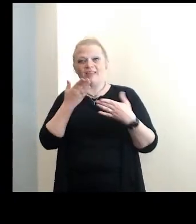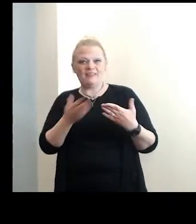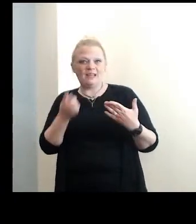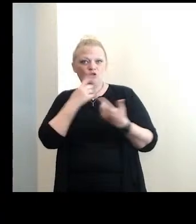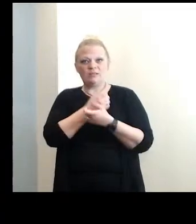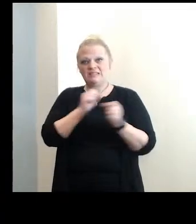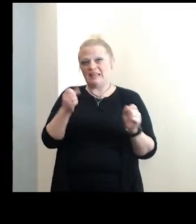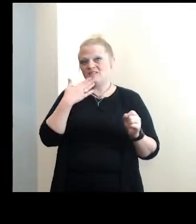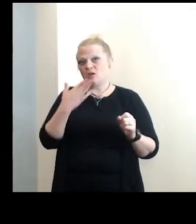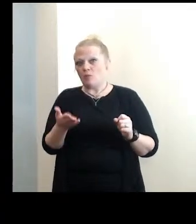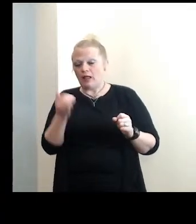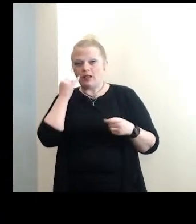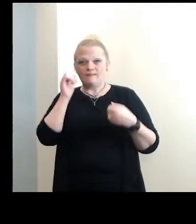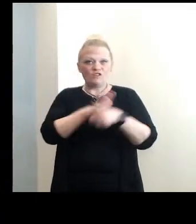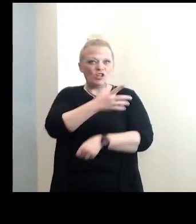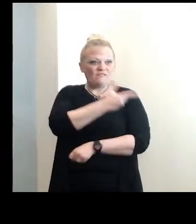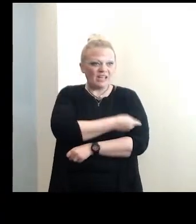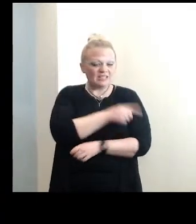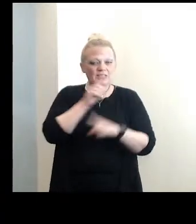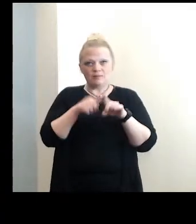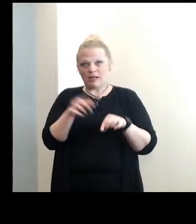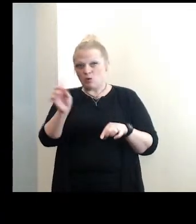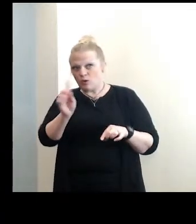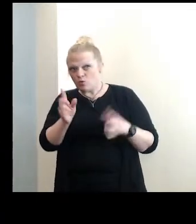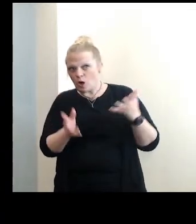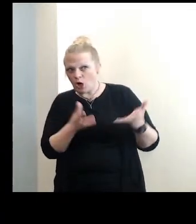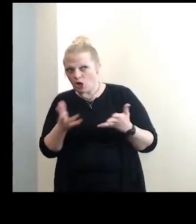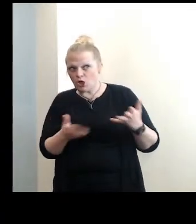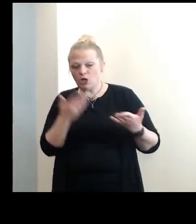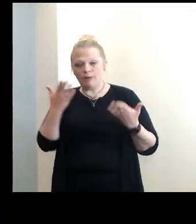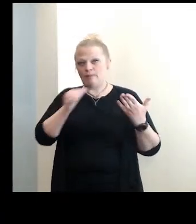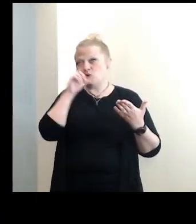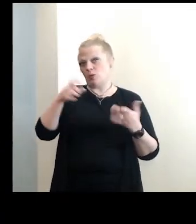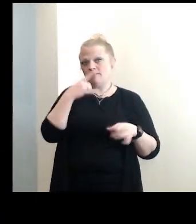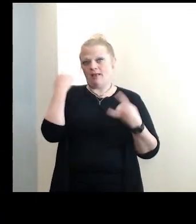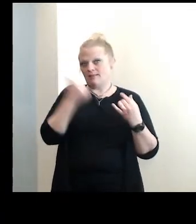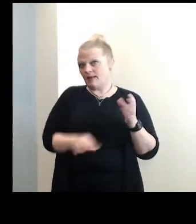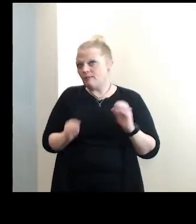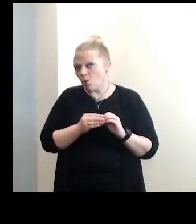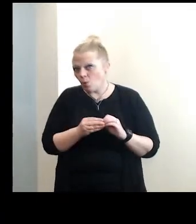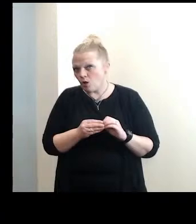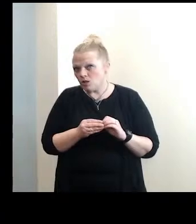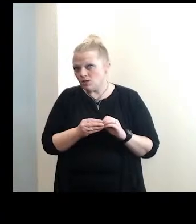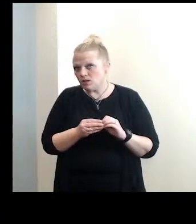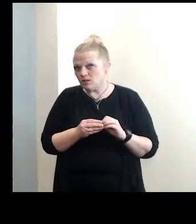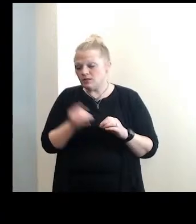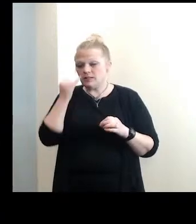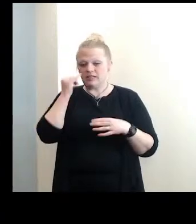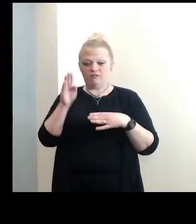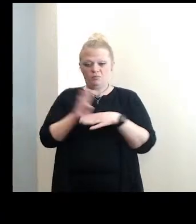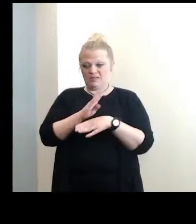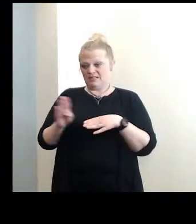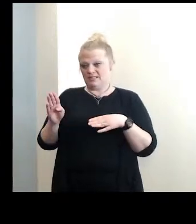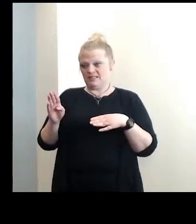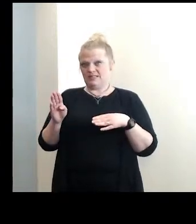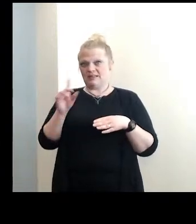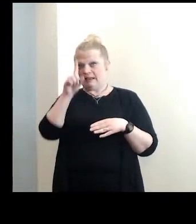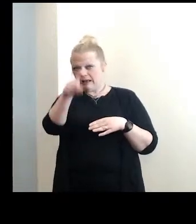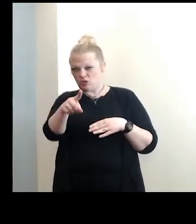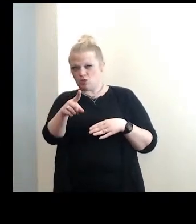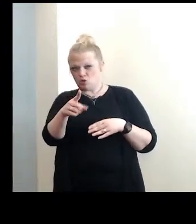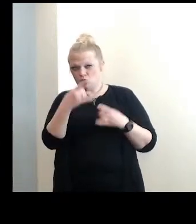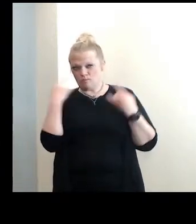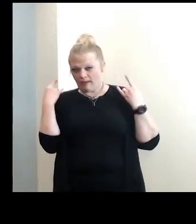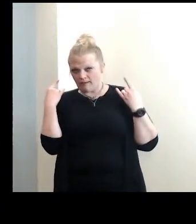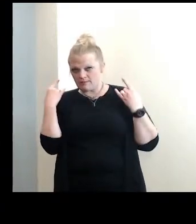well. If you're fully vaccinated, depending on where you are, you may not need to wear this anymore. If a business, an establishment asks you to wear a